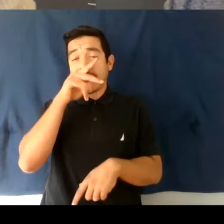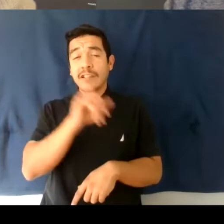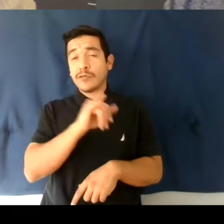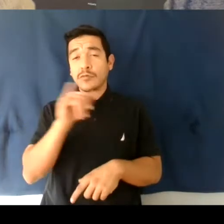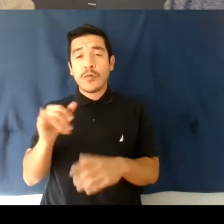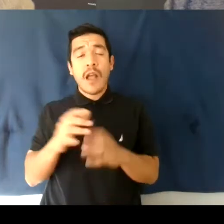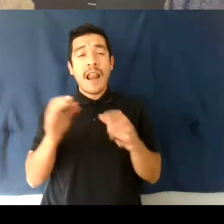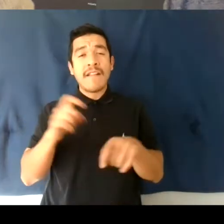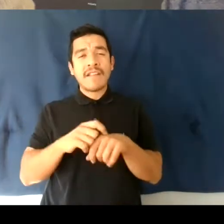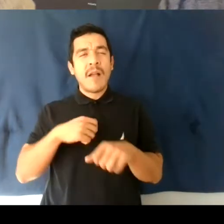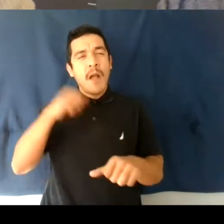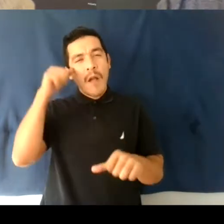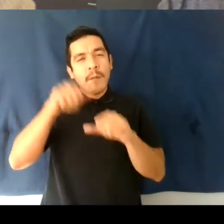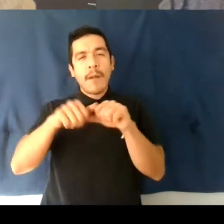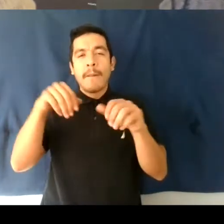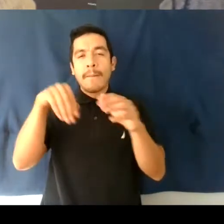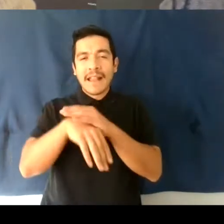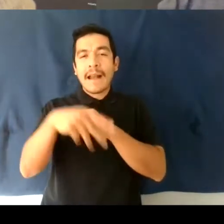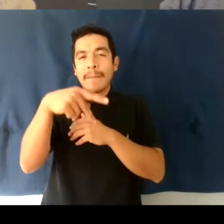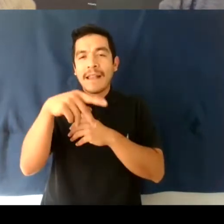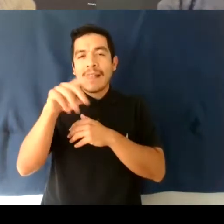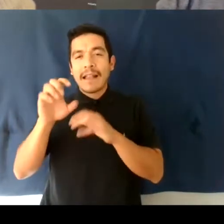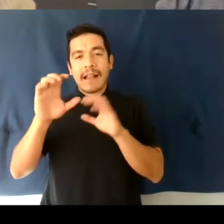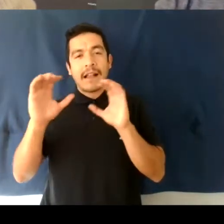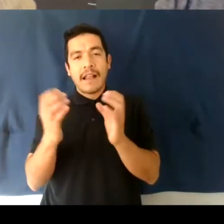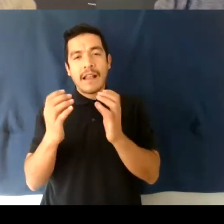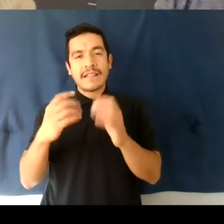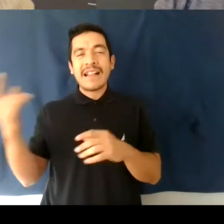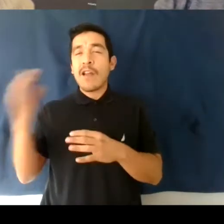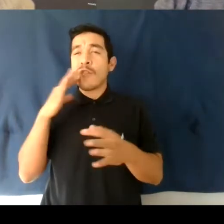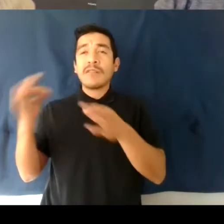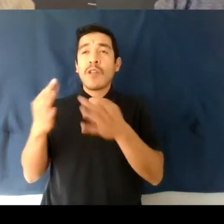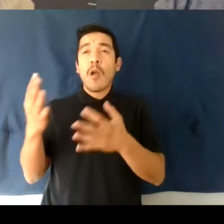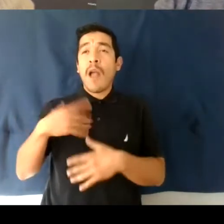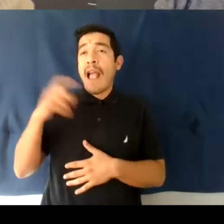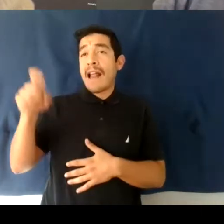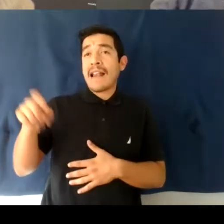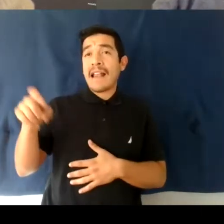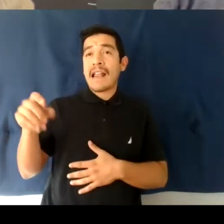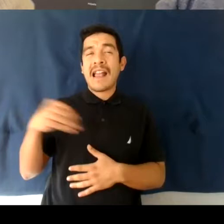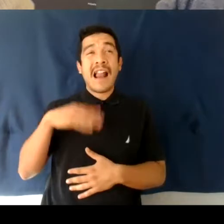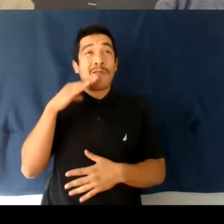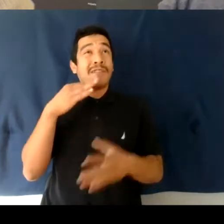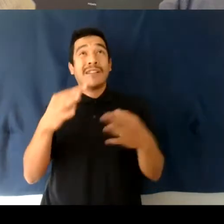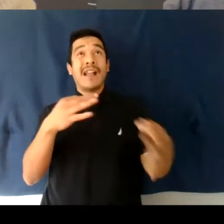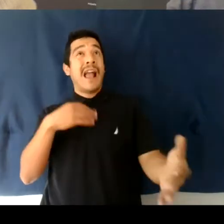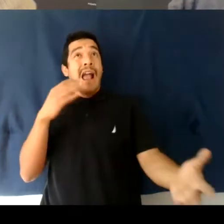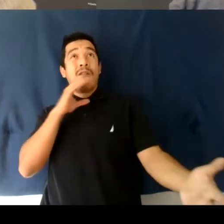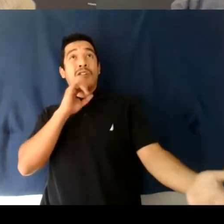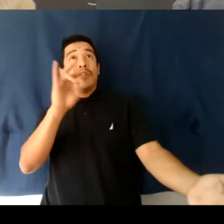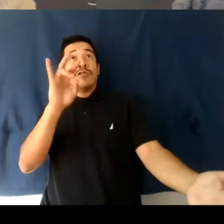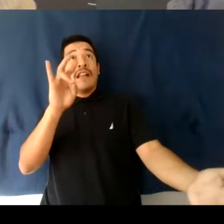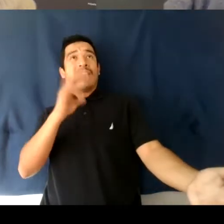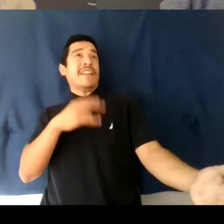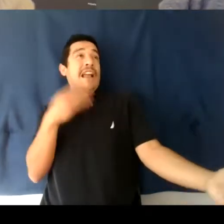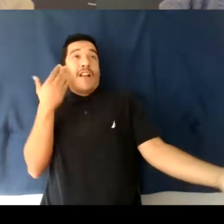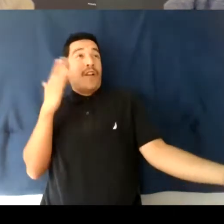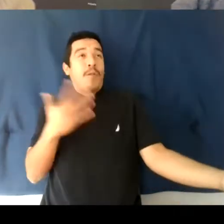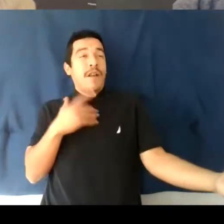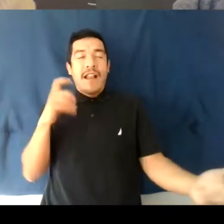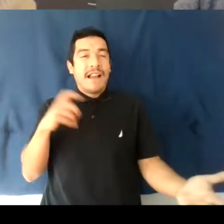in gym class and they would be like, okay, like tell me what you need. And I was like, I'm 7. I don't know what I just can't do this.